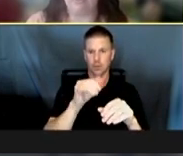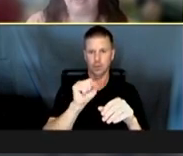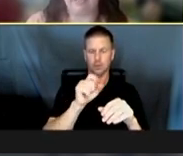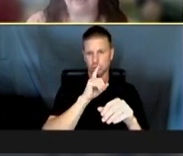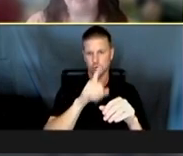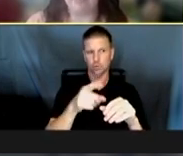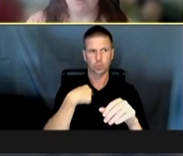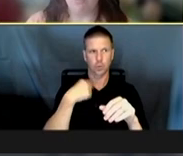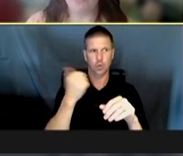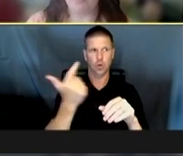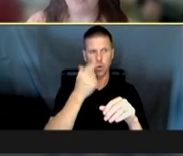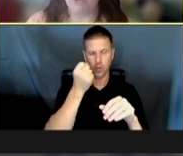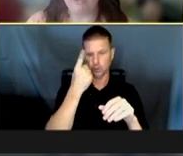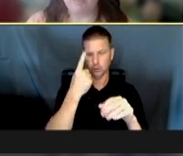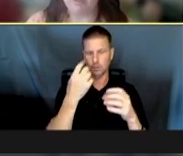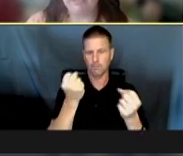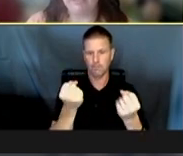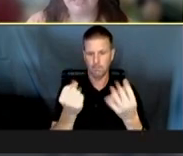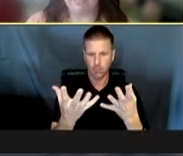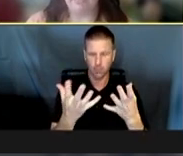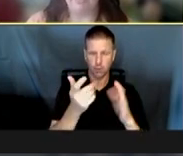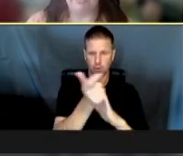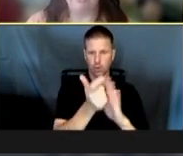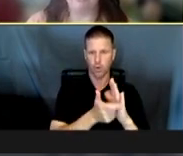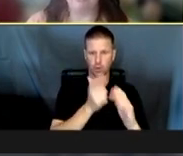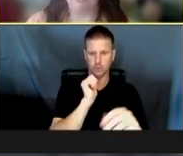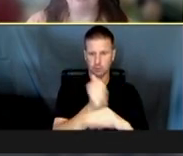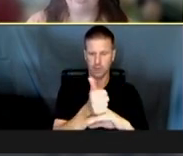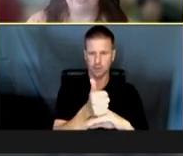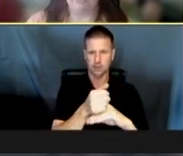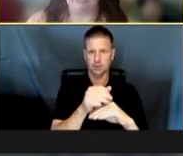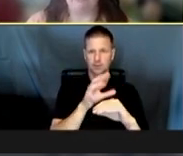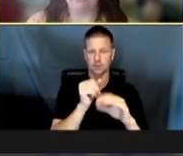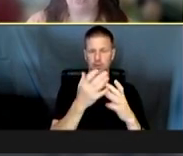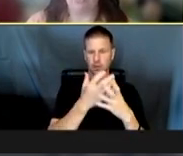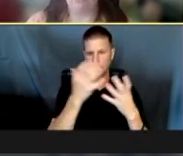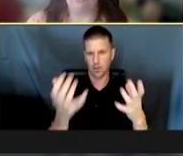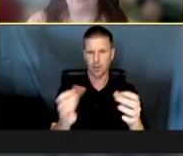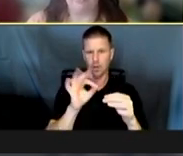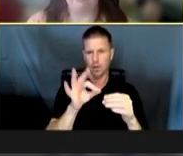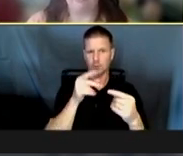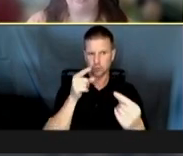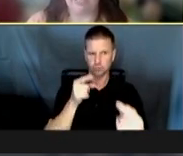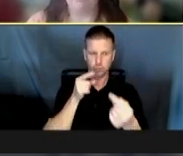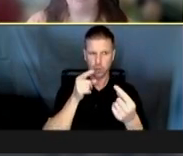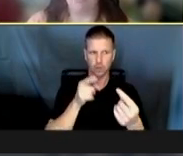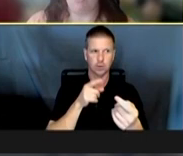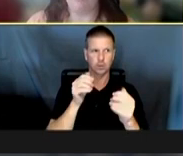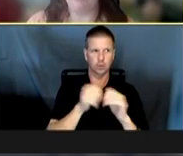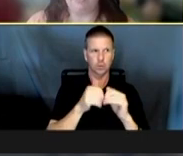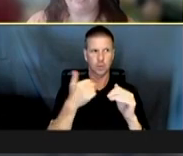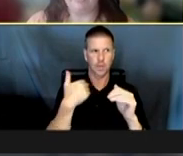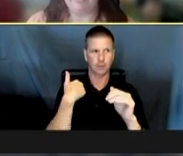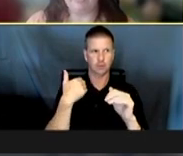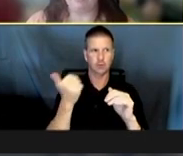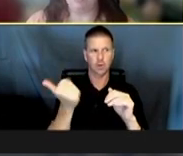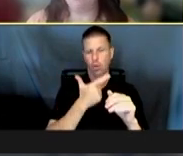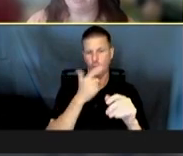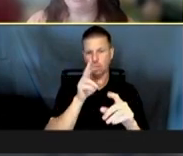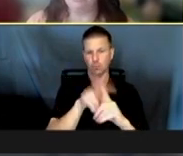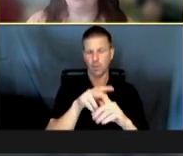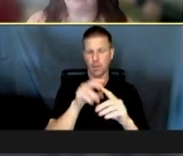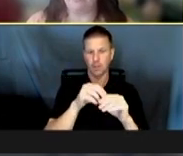all understand, multiple laws in place and a lot of struggle with having them all applied in